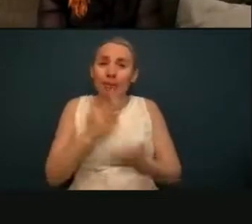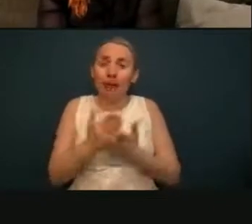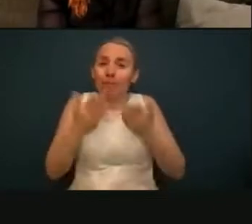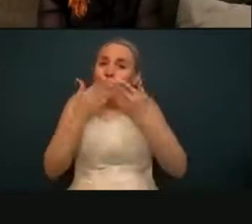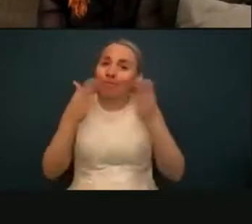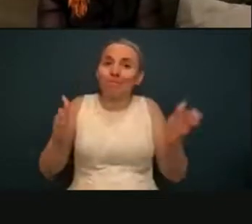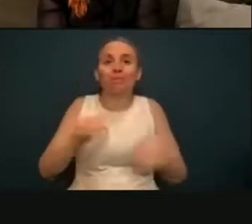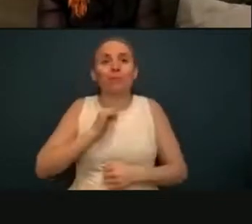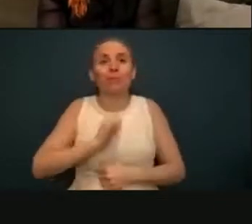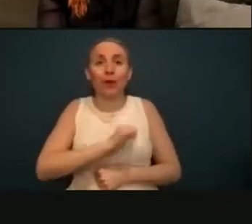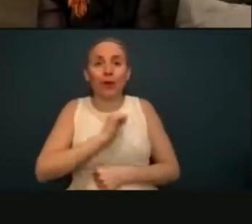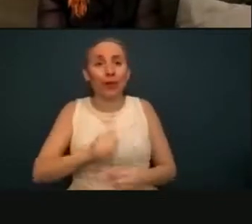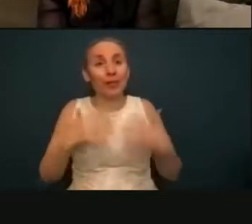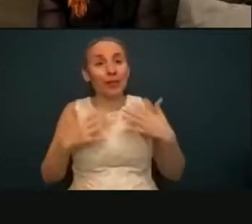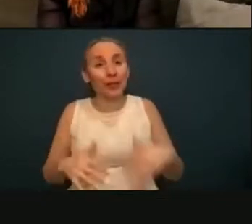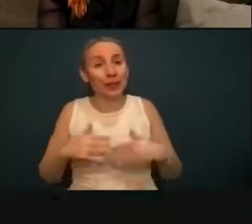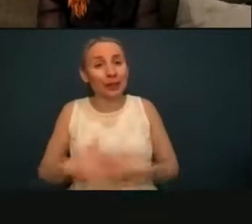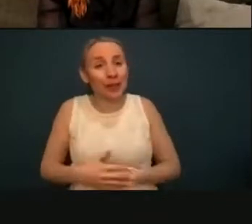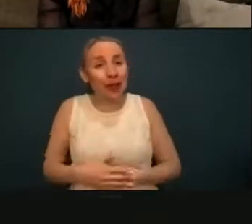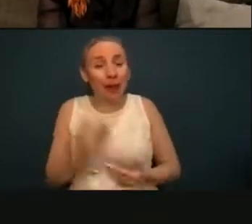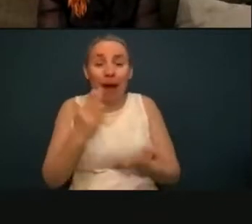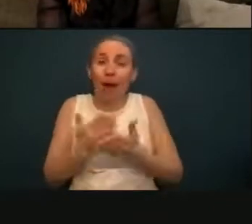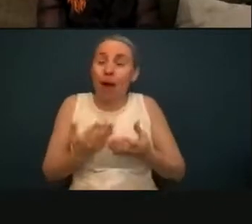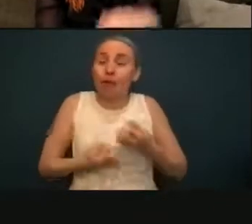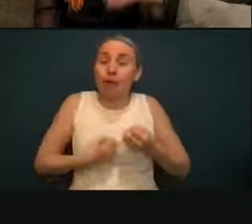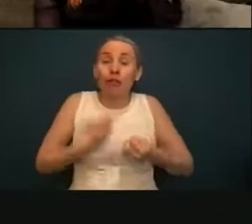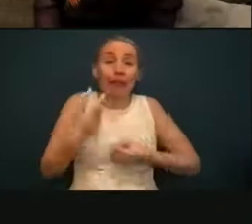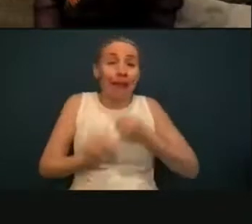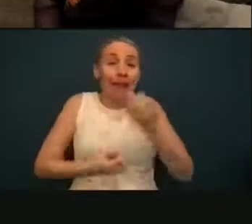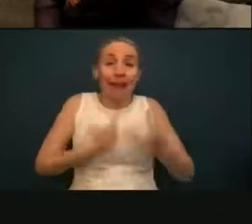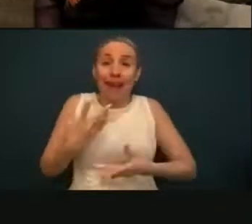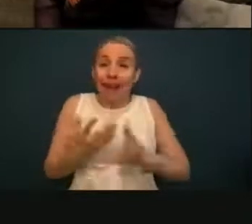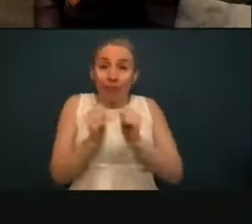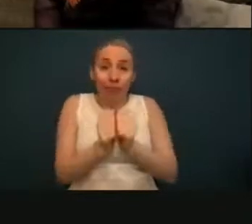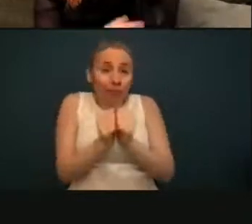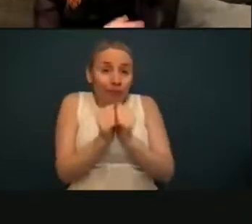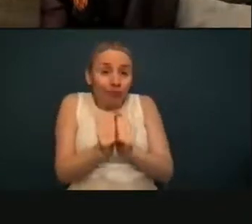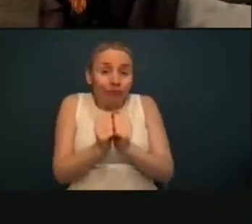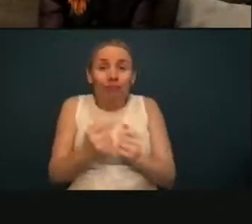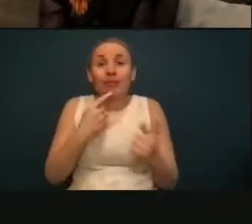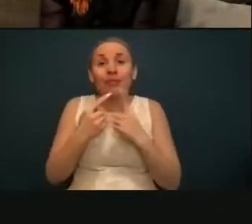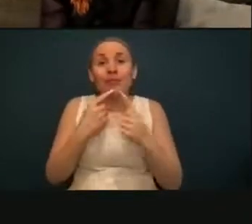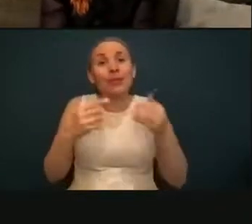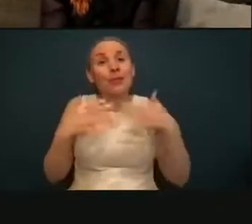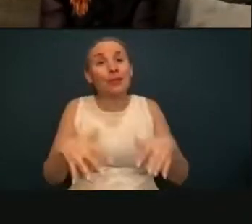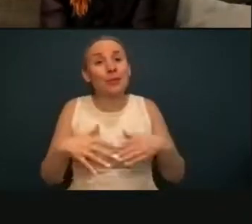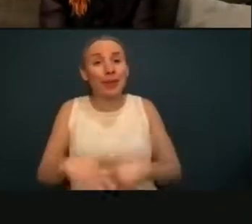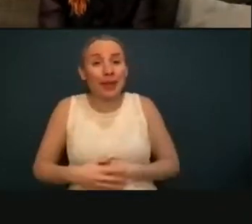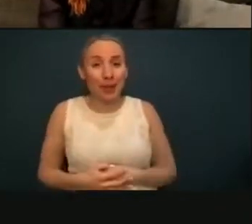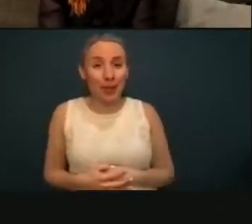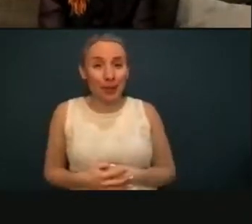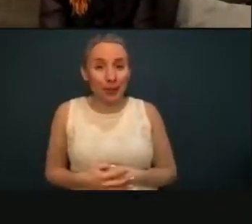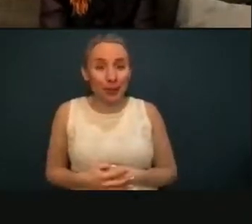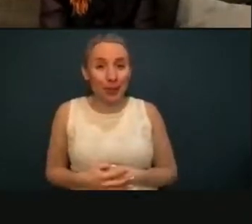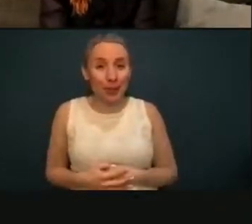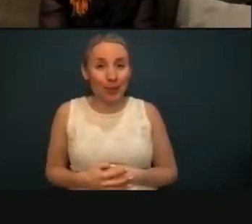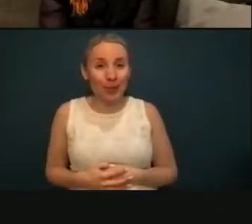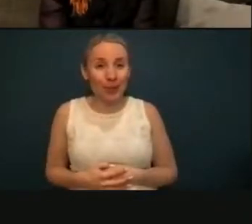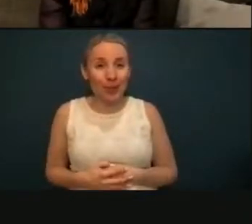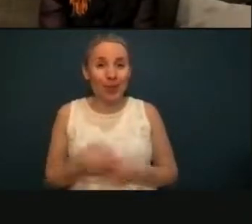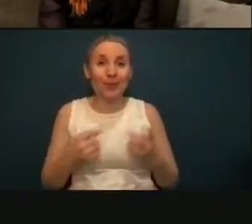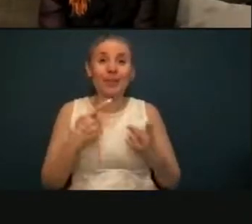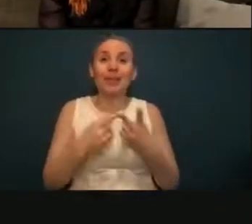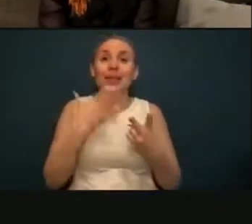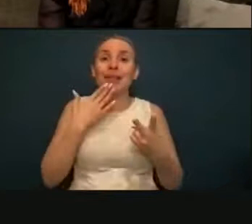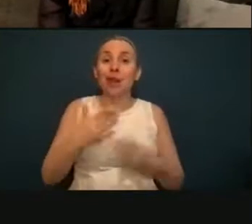honest, you know, and sharing such valuable information. I'd just like to thank the Royal Opera